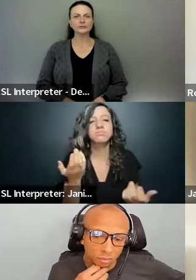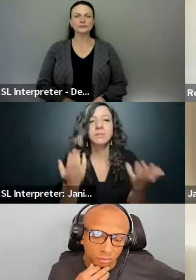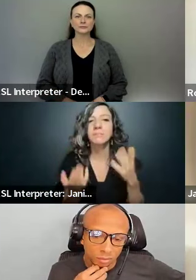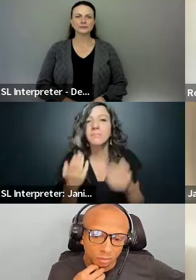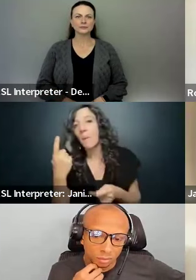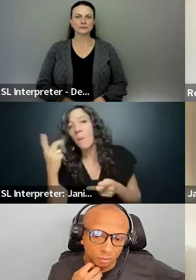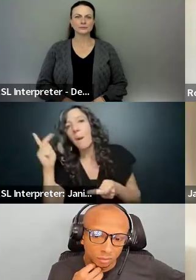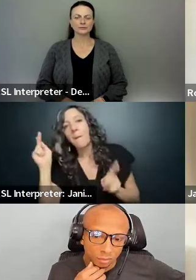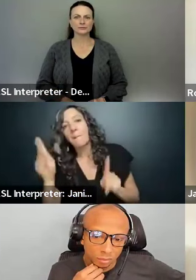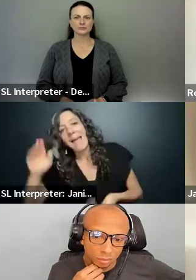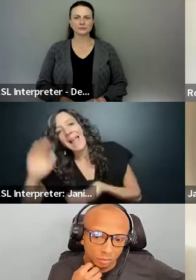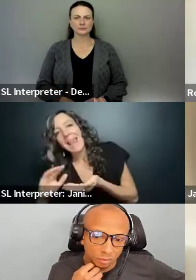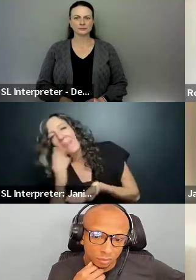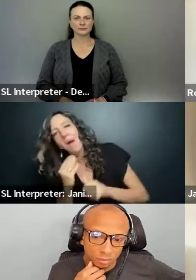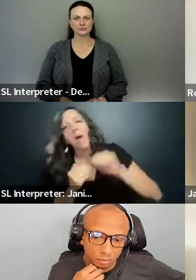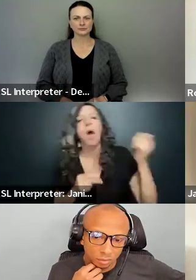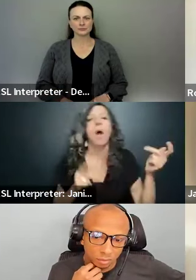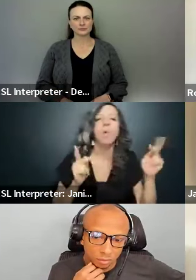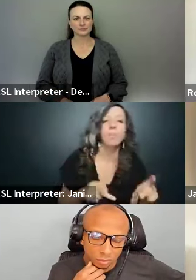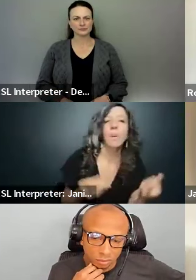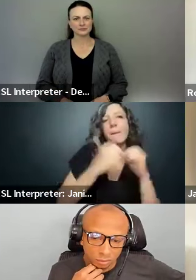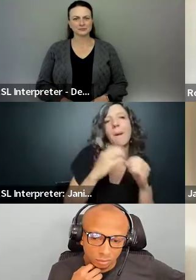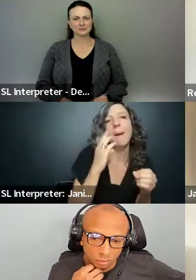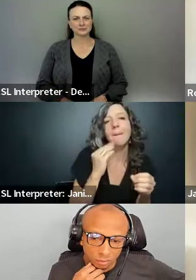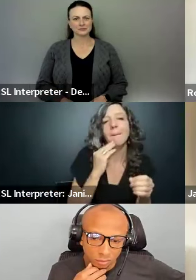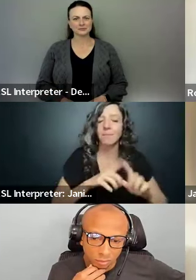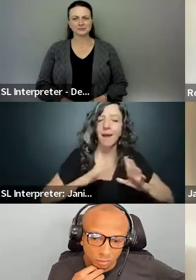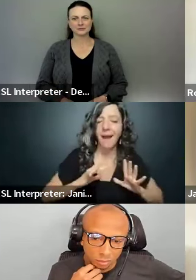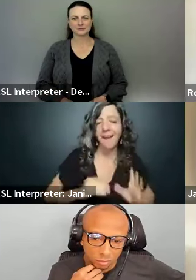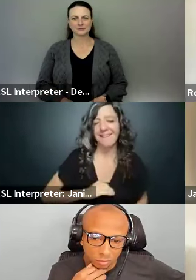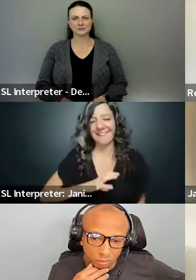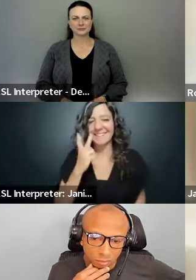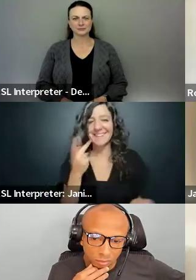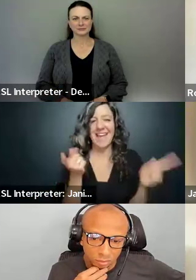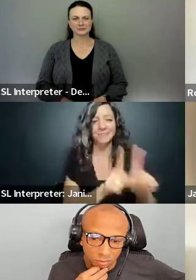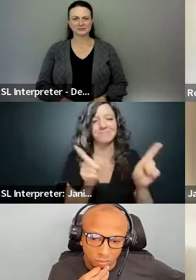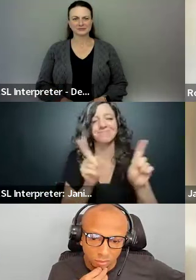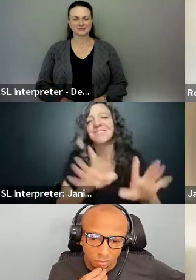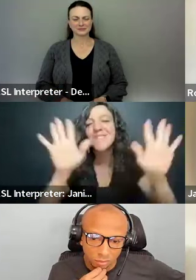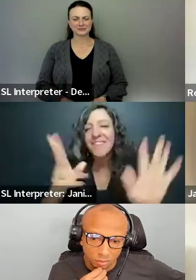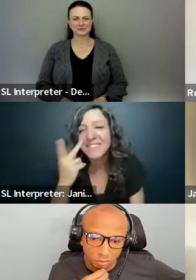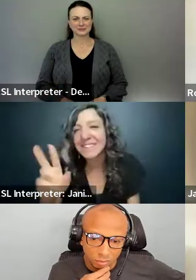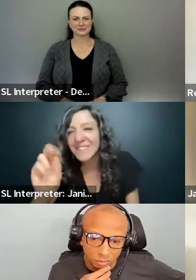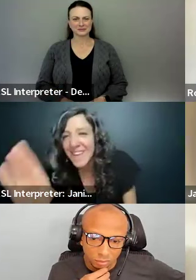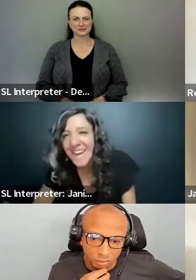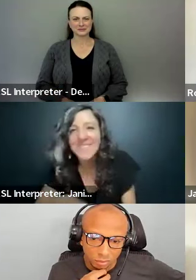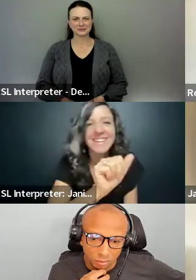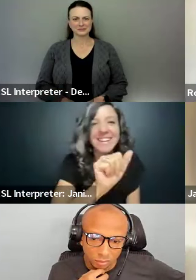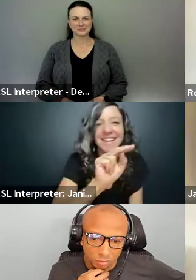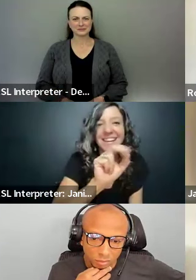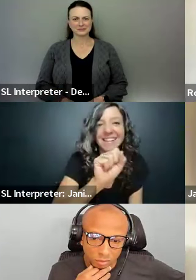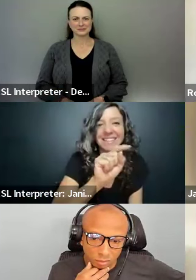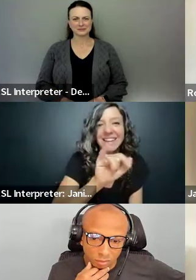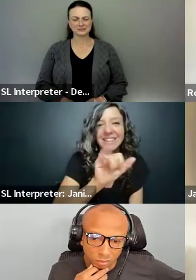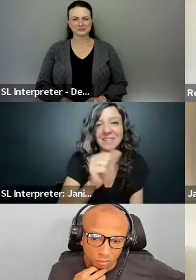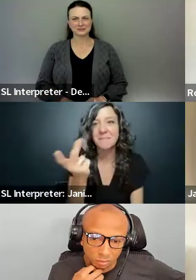experienced in KubeCon. Very, very excited about Anastasia and Rob having found, like, someone who